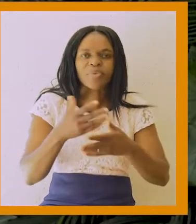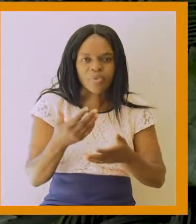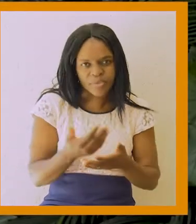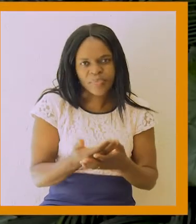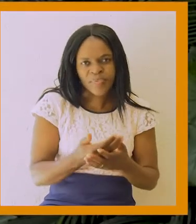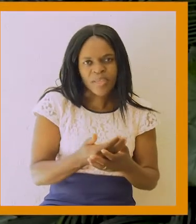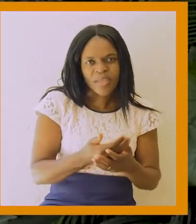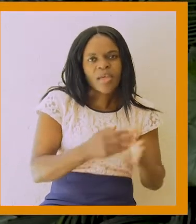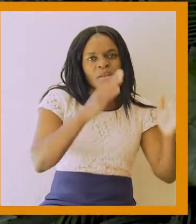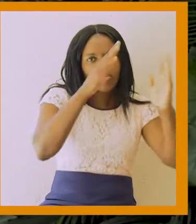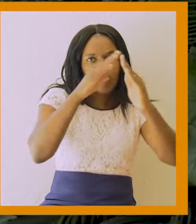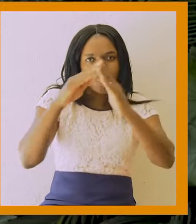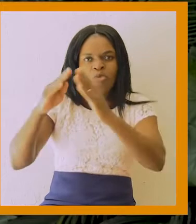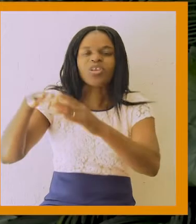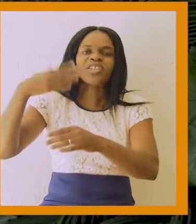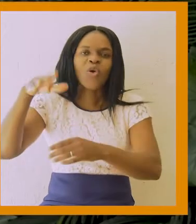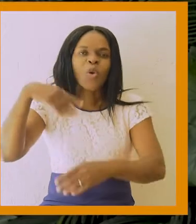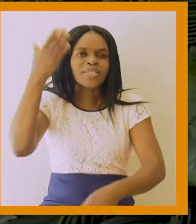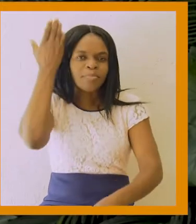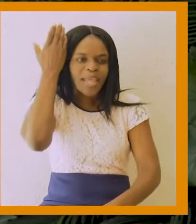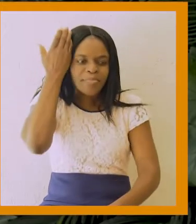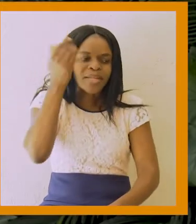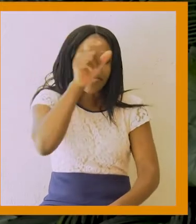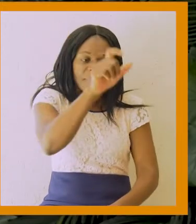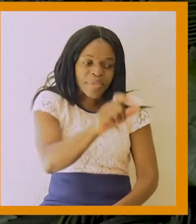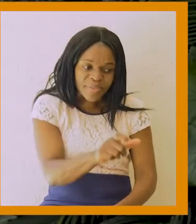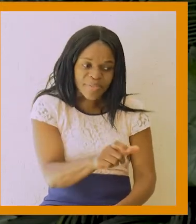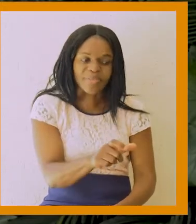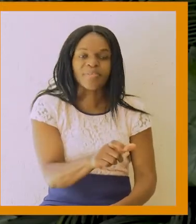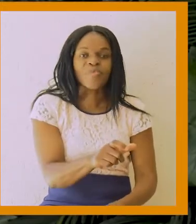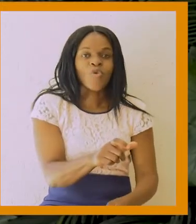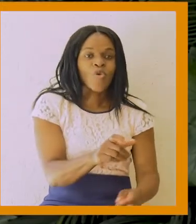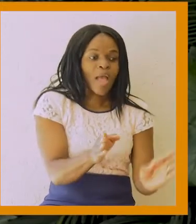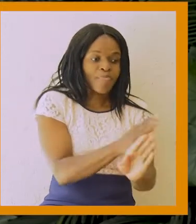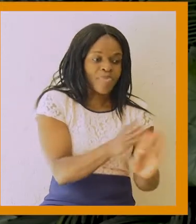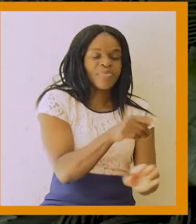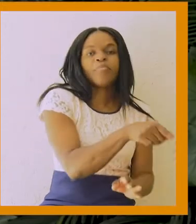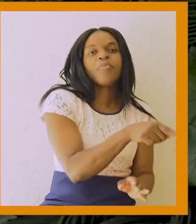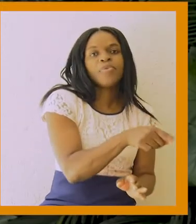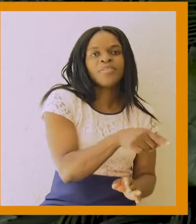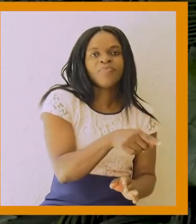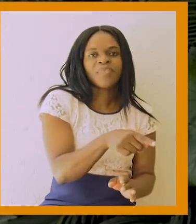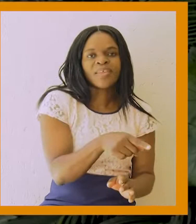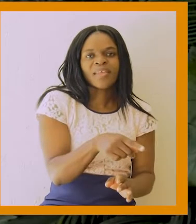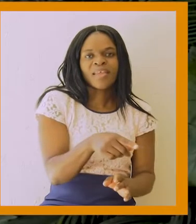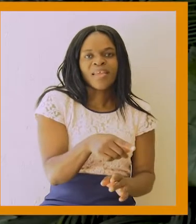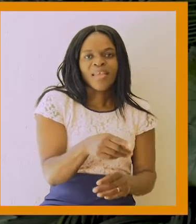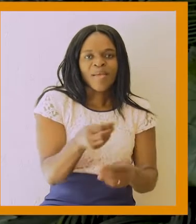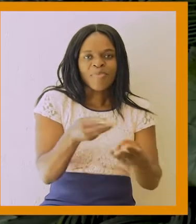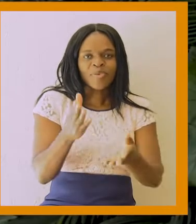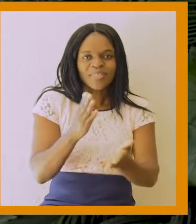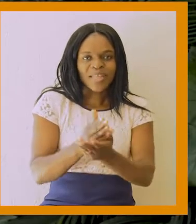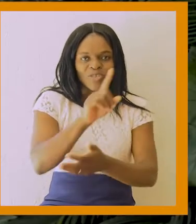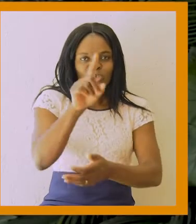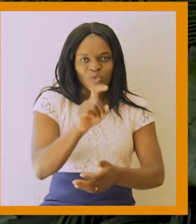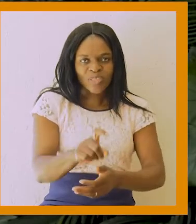that the survivor is the one to blame. The woman is the one to blame. How